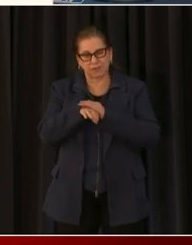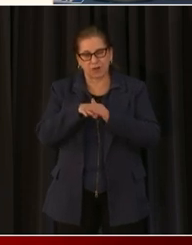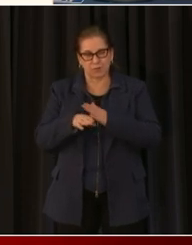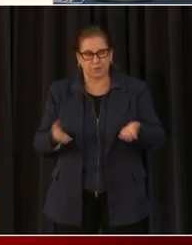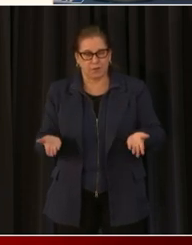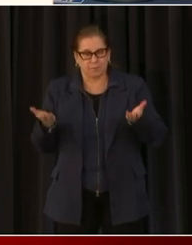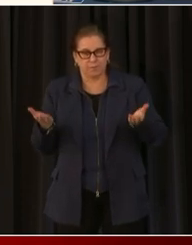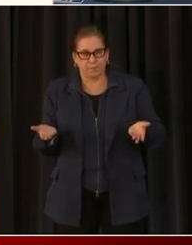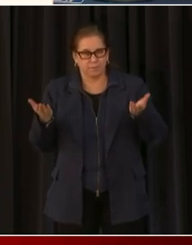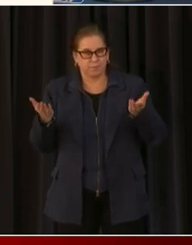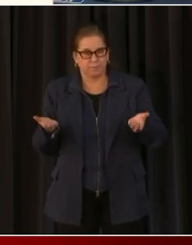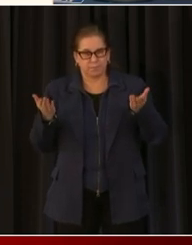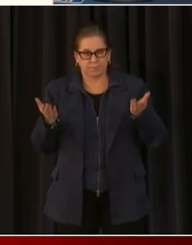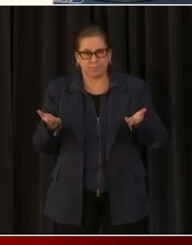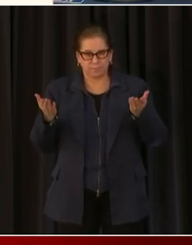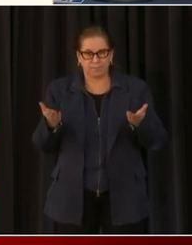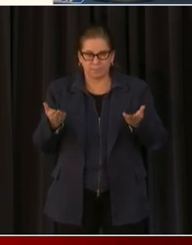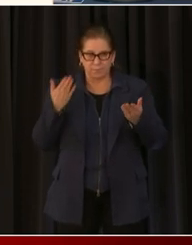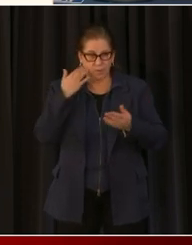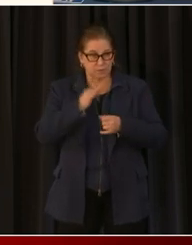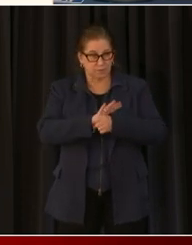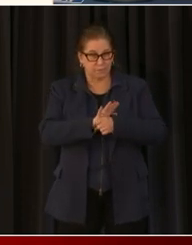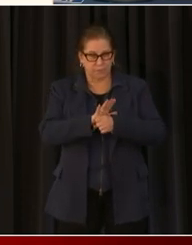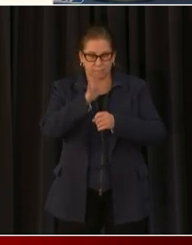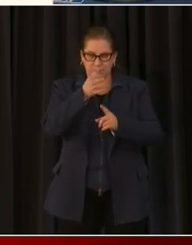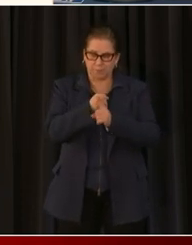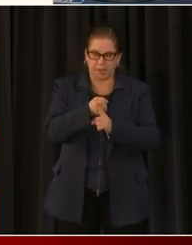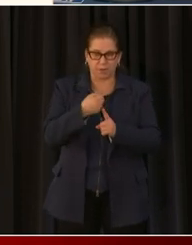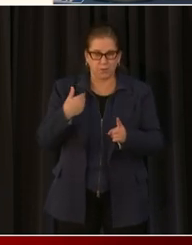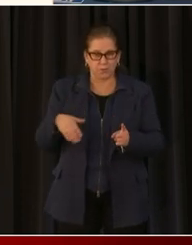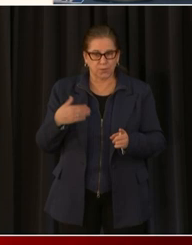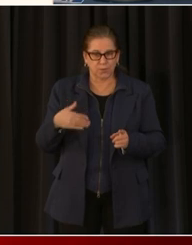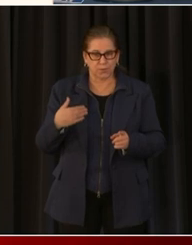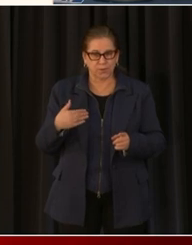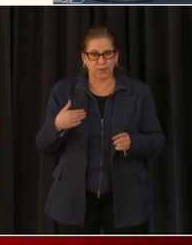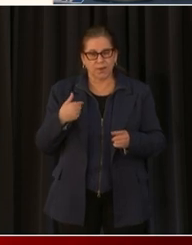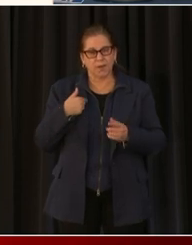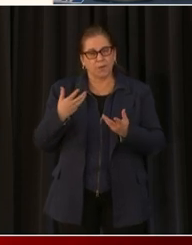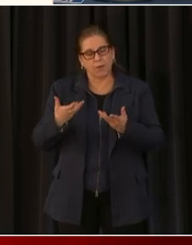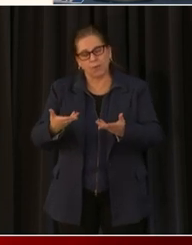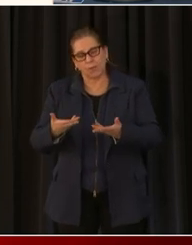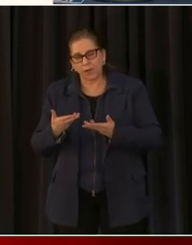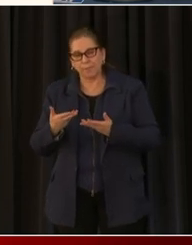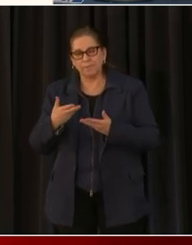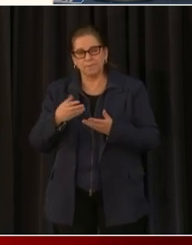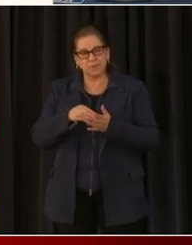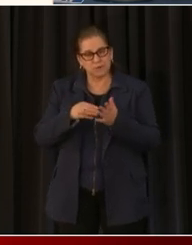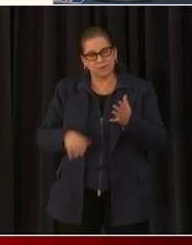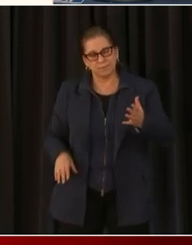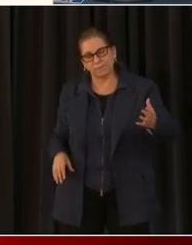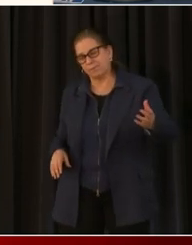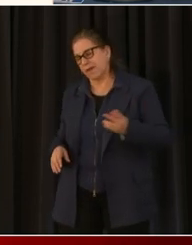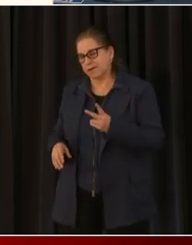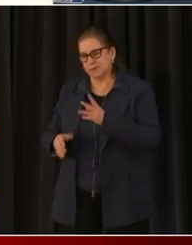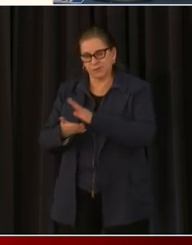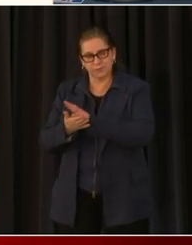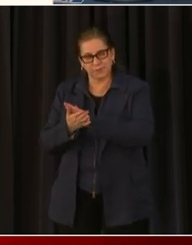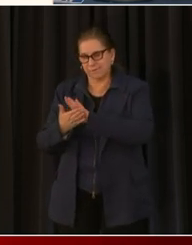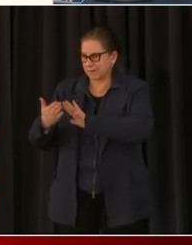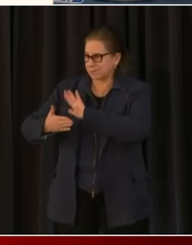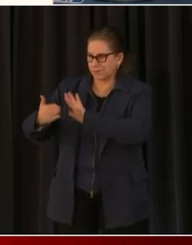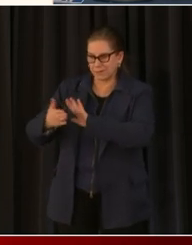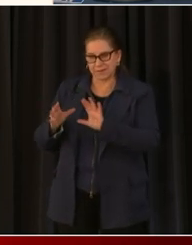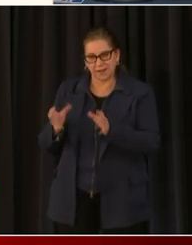it's an anomaly as we look forward to welcoming more students back on our campus, and we also reminded families that we're in